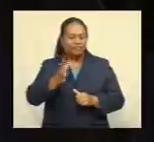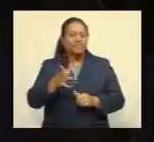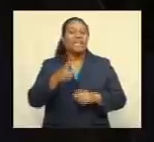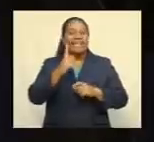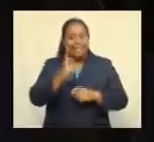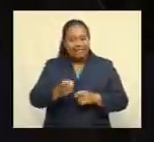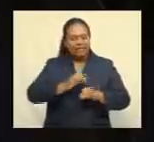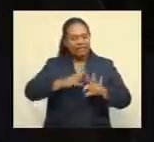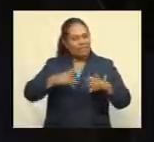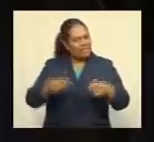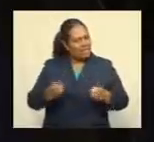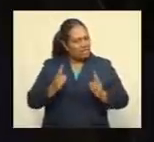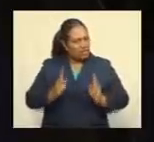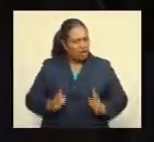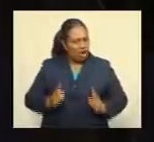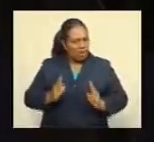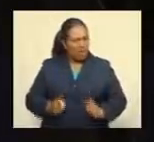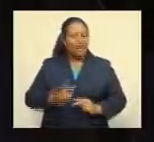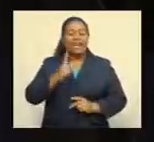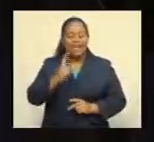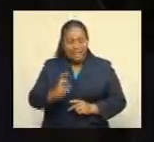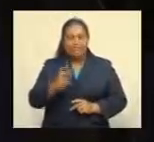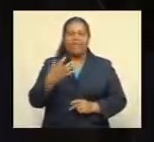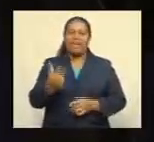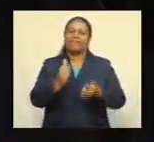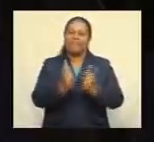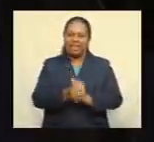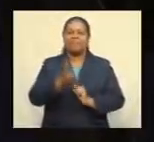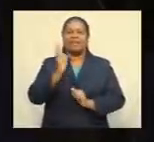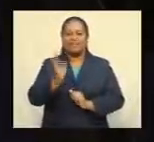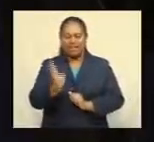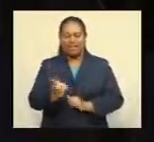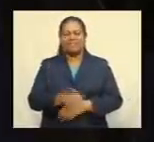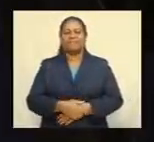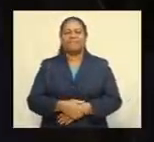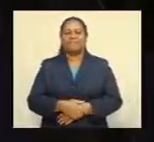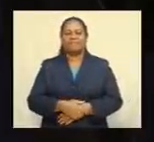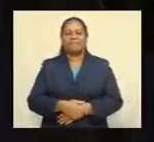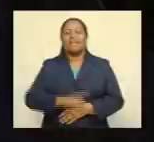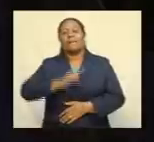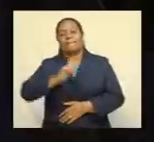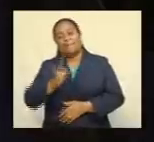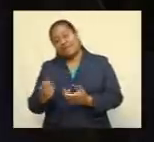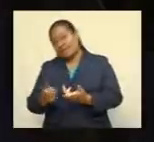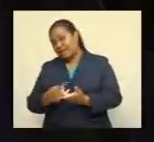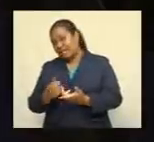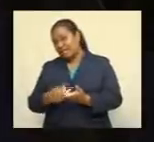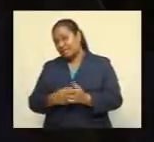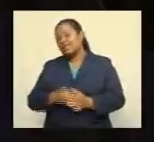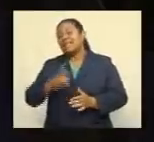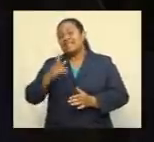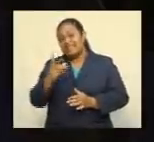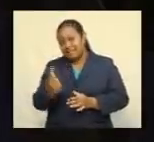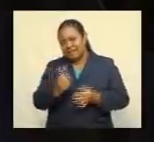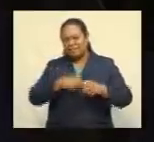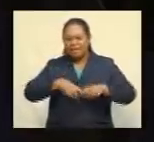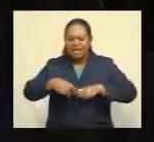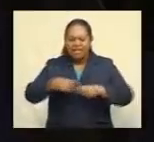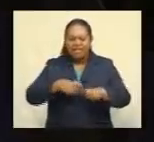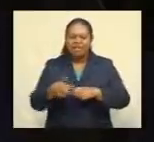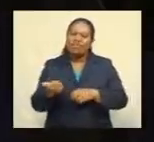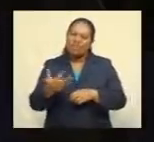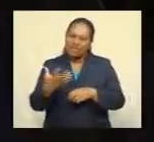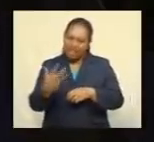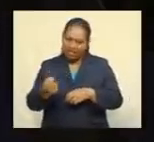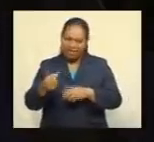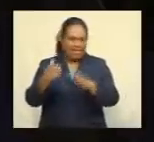to normal, and we'll have the games by then. Now, on another note, some athletes are already in town,